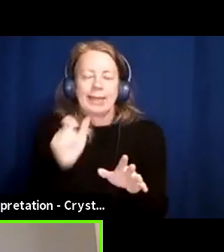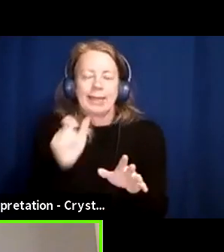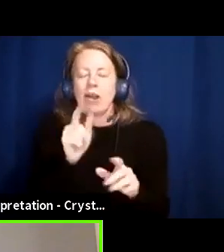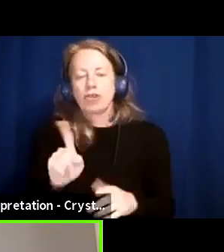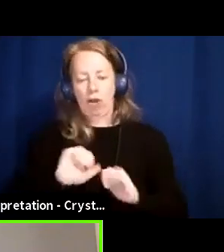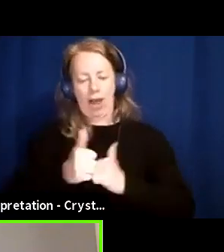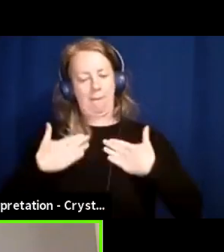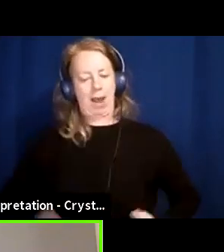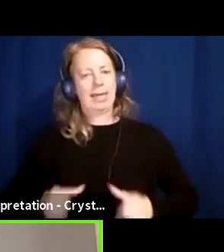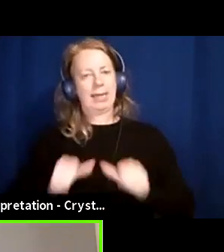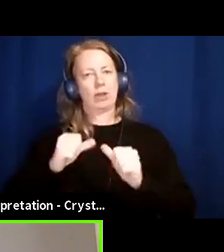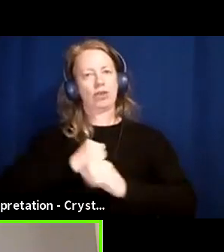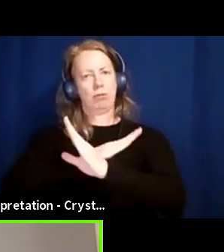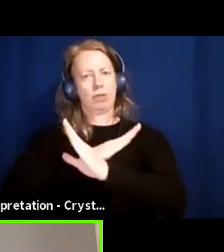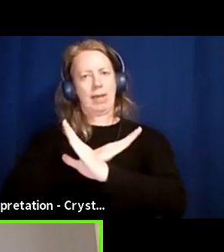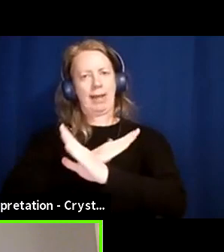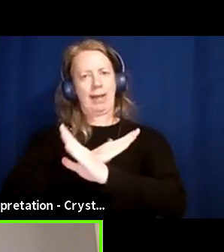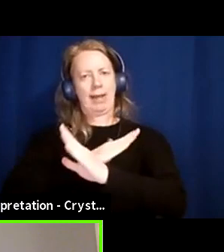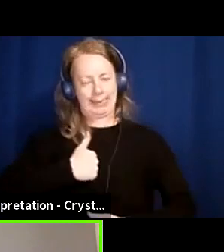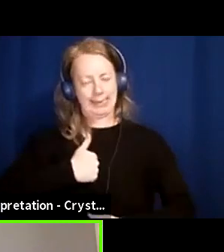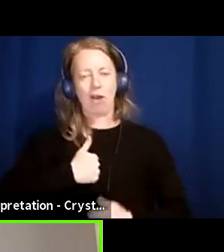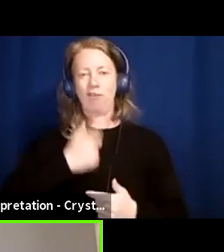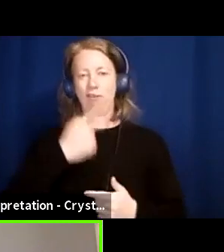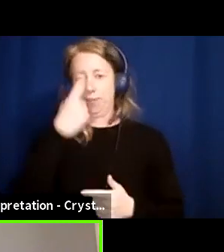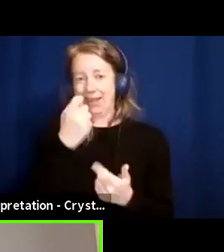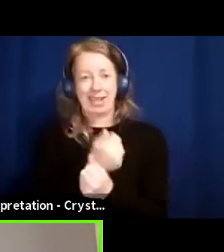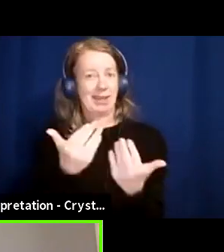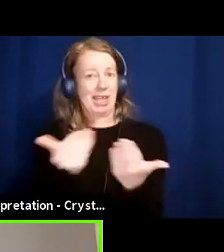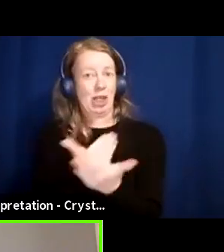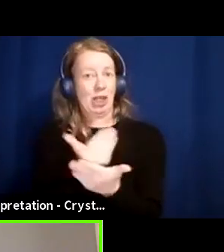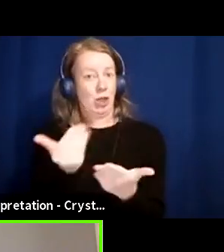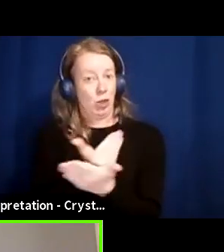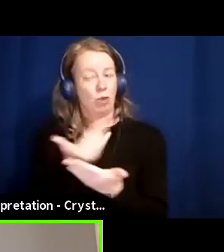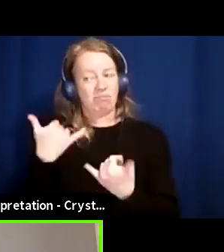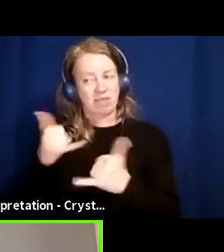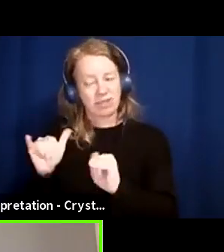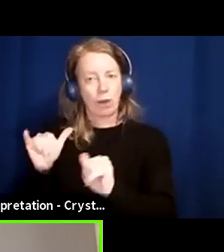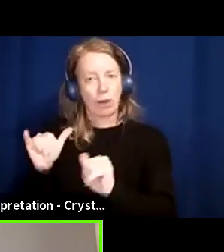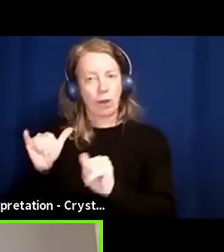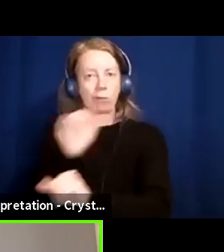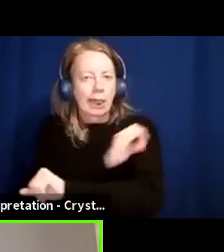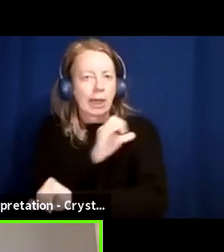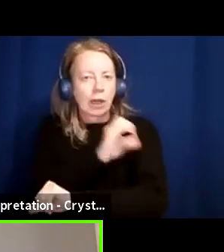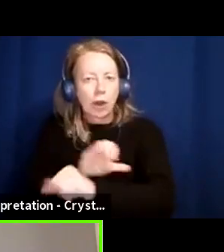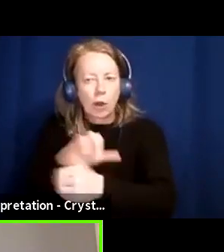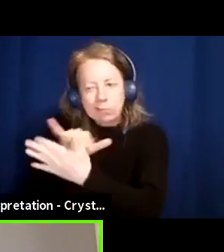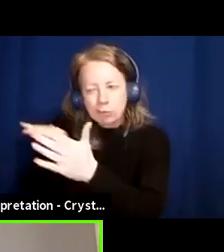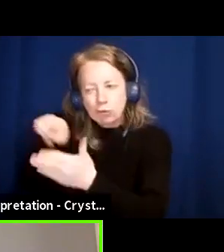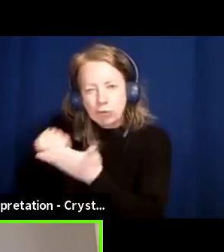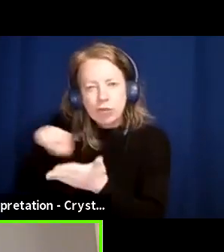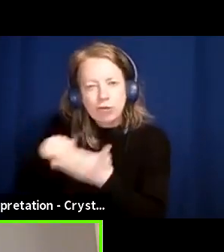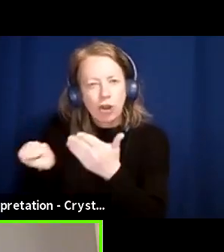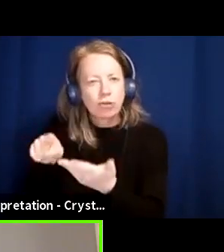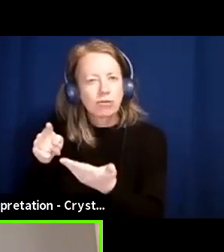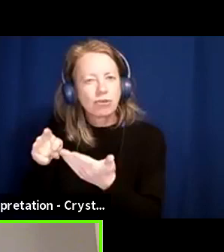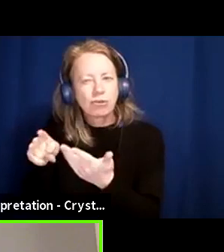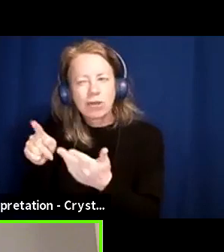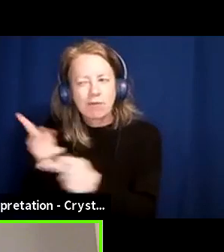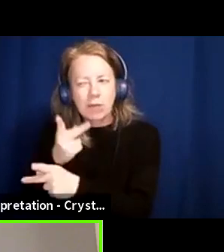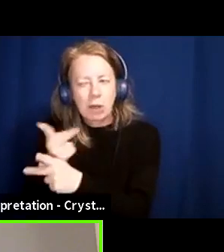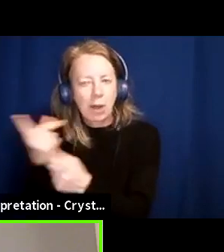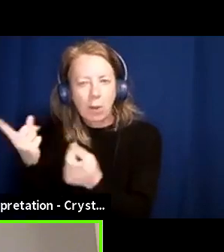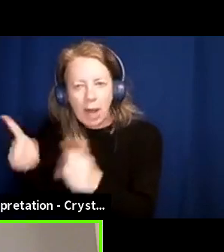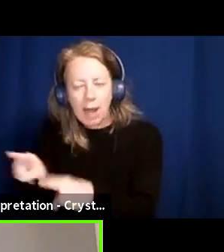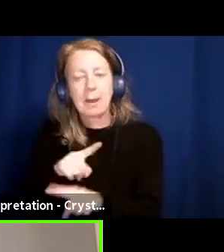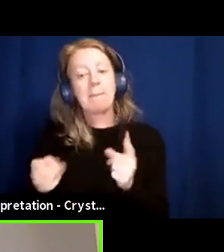still in clinical studies. But a lot of experts agree that your